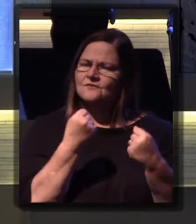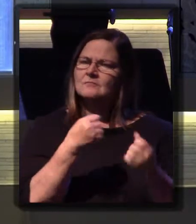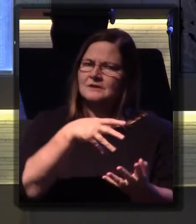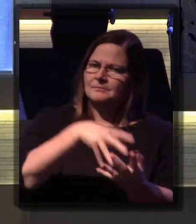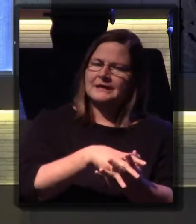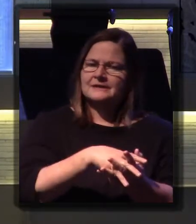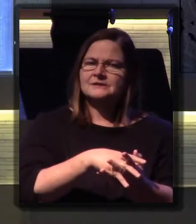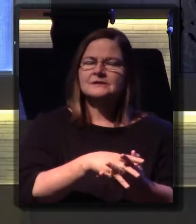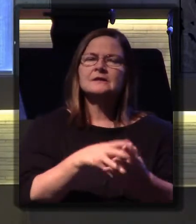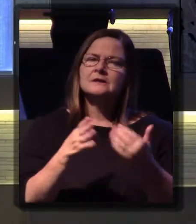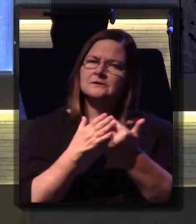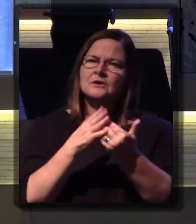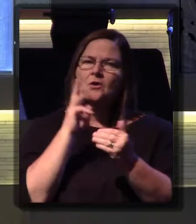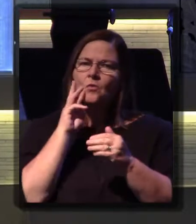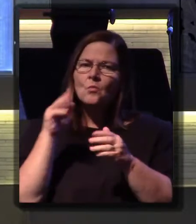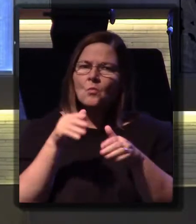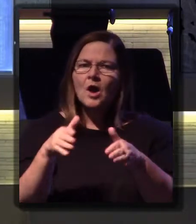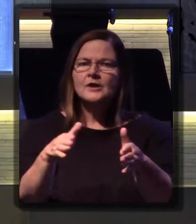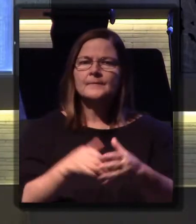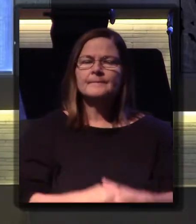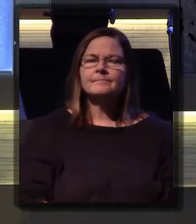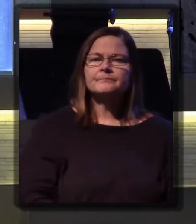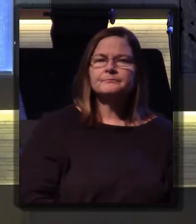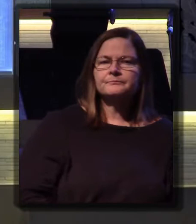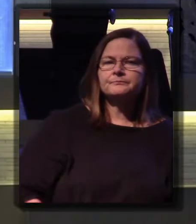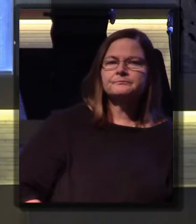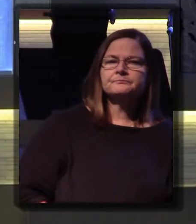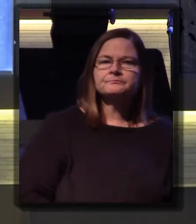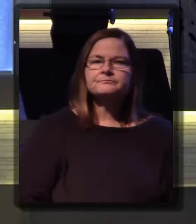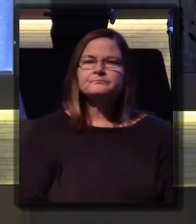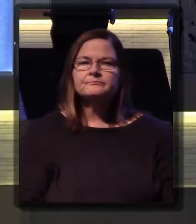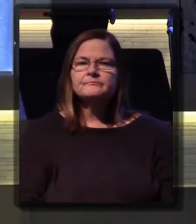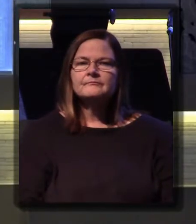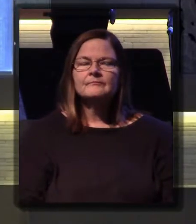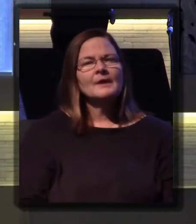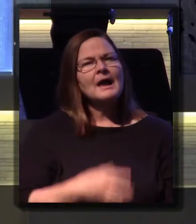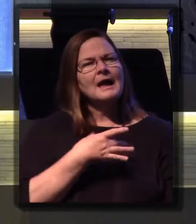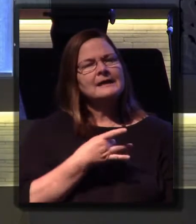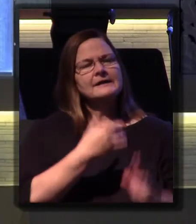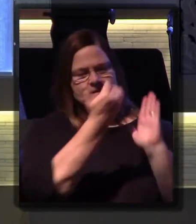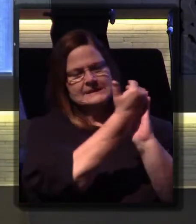pattern hits, they will be like a tree firmly planted by streams of water. Now,